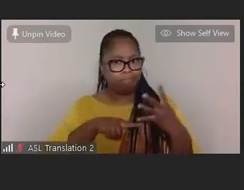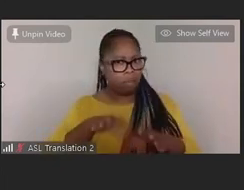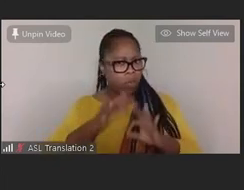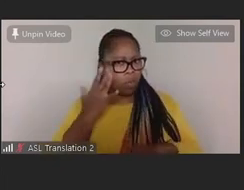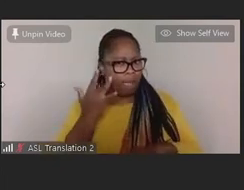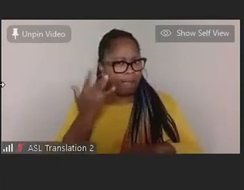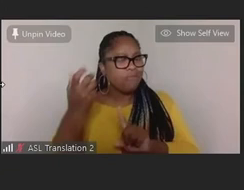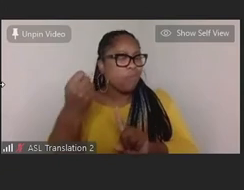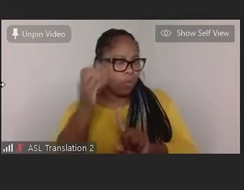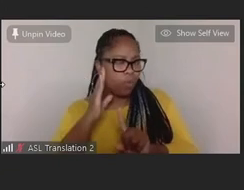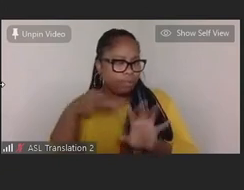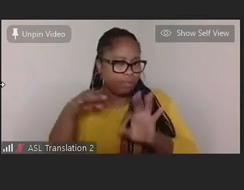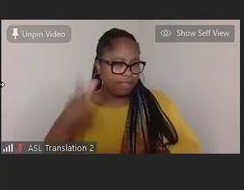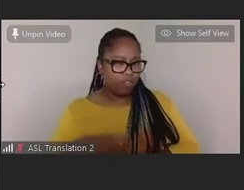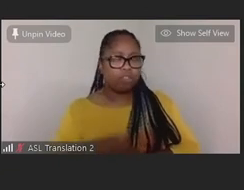Next slide, please.